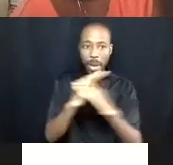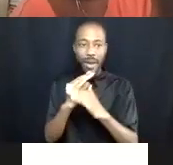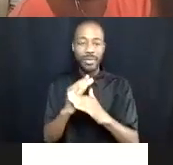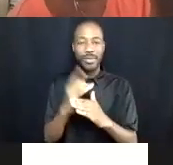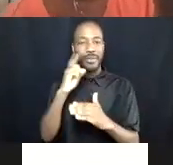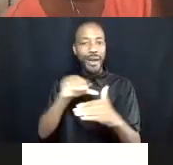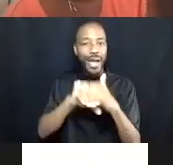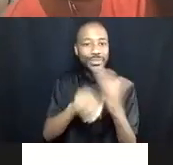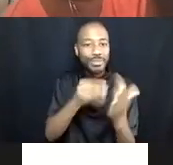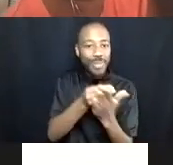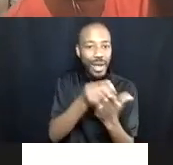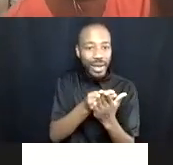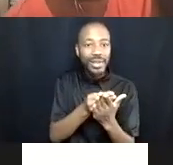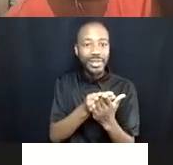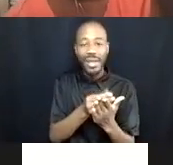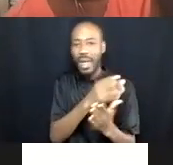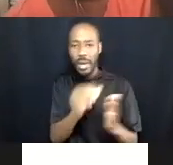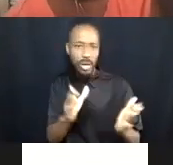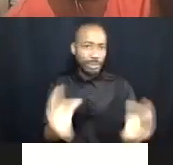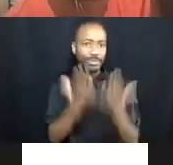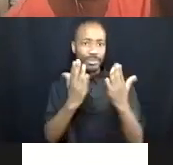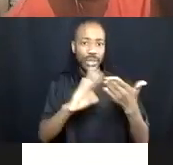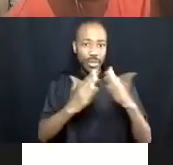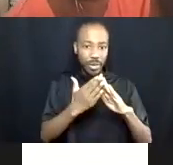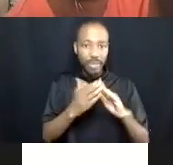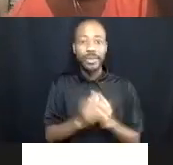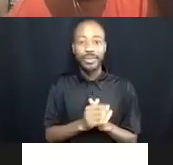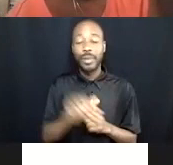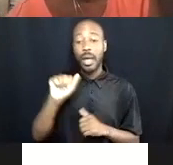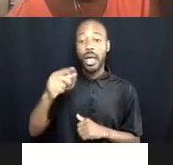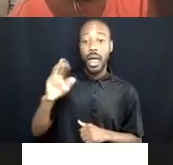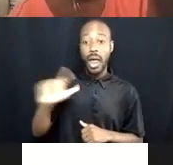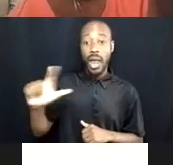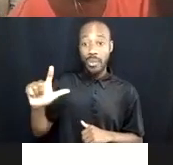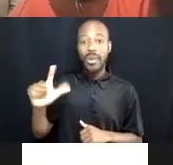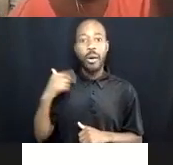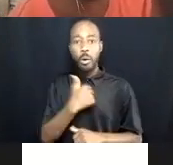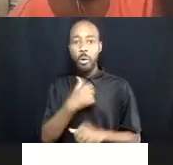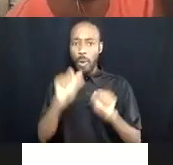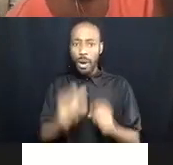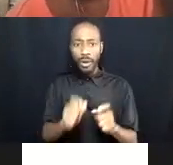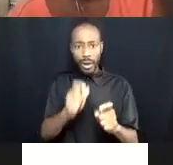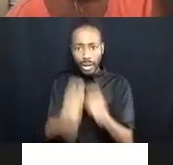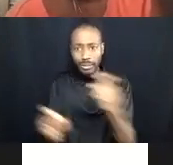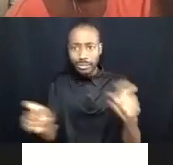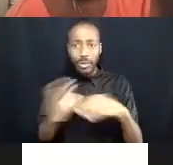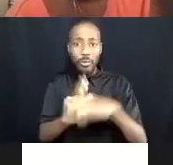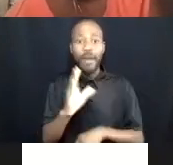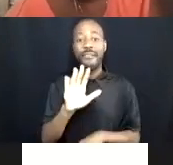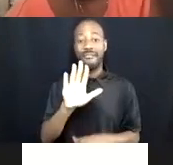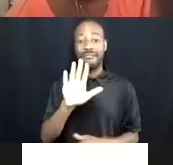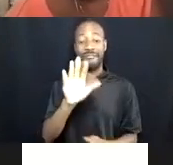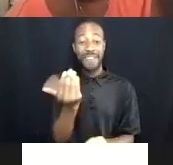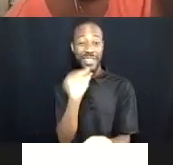month of April, we were able to redistribute around $15,000 to 20 trans women in and around Charlotte. And this was